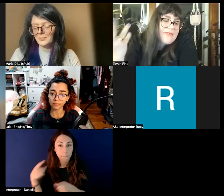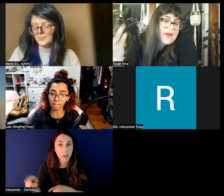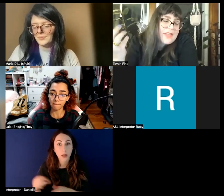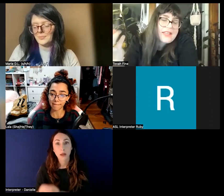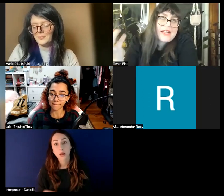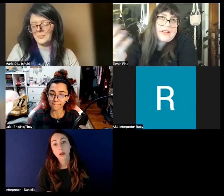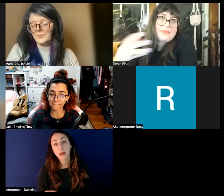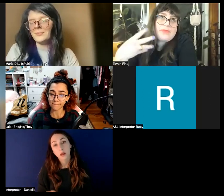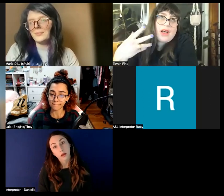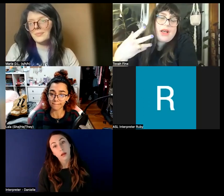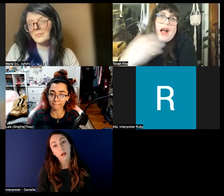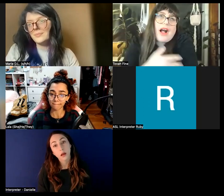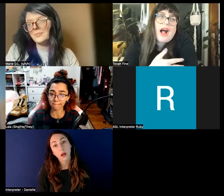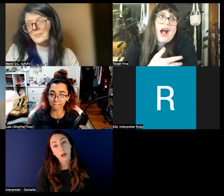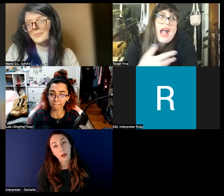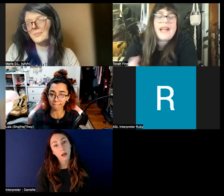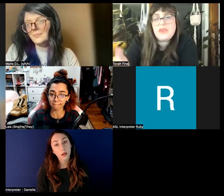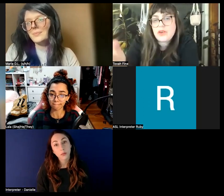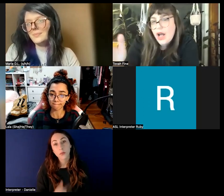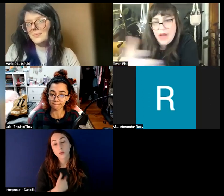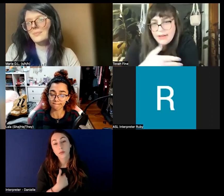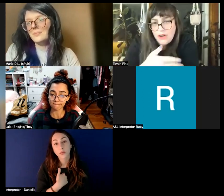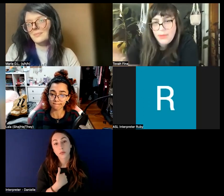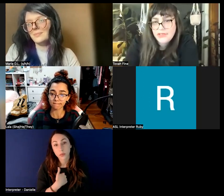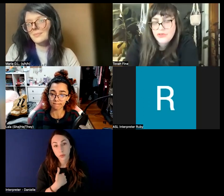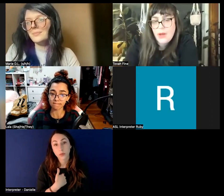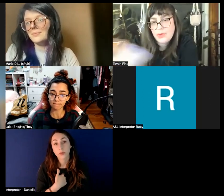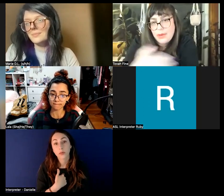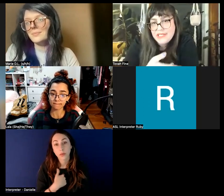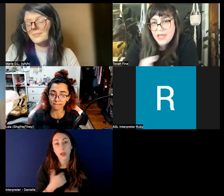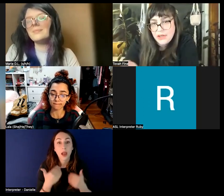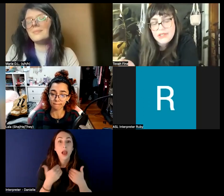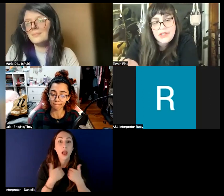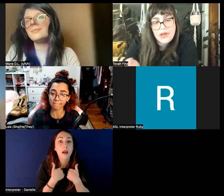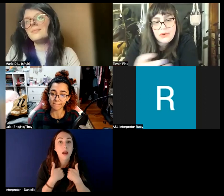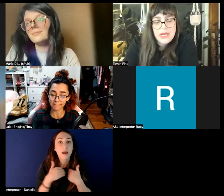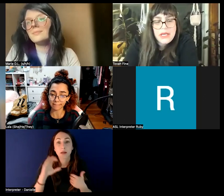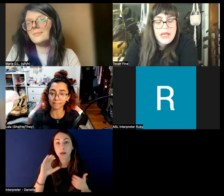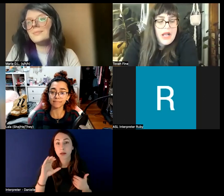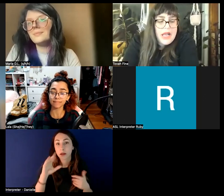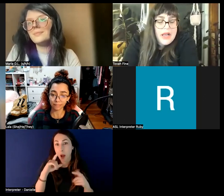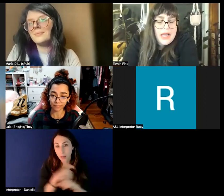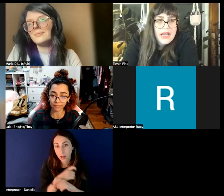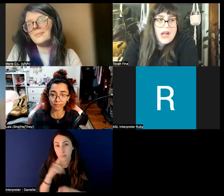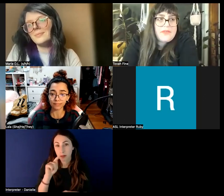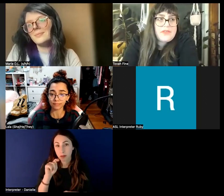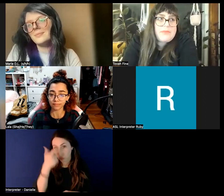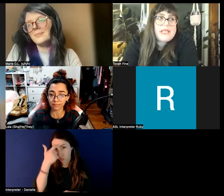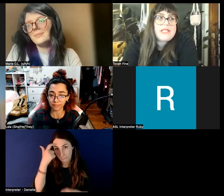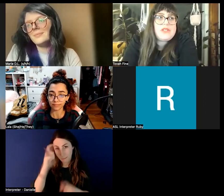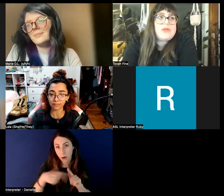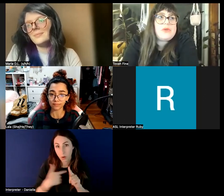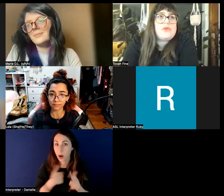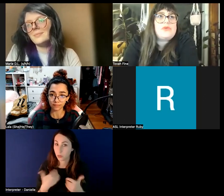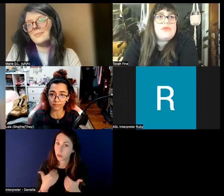I found that like I had complex trauma when I was younger, so it kind of led